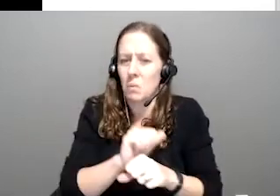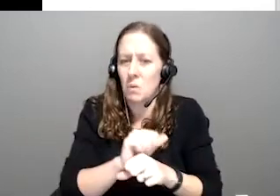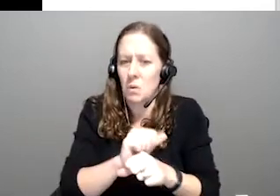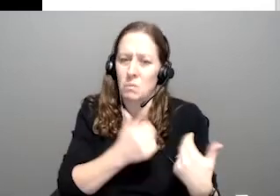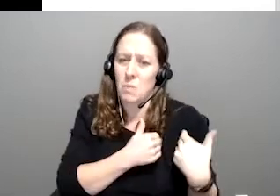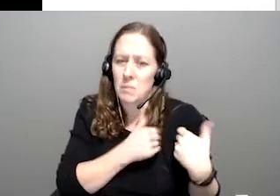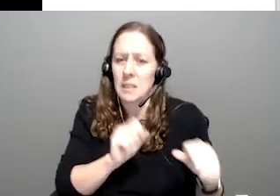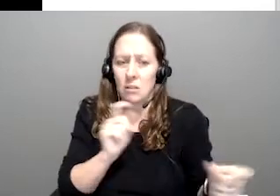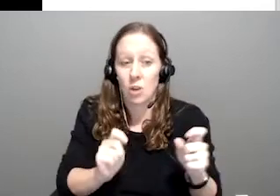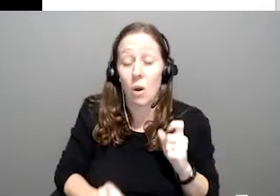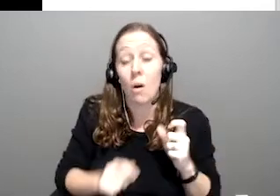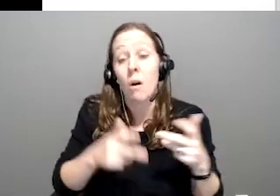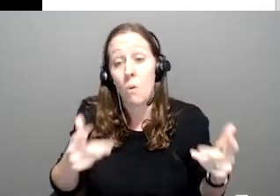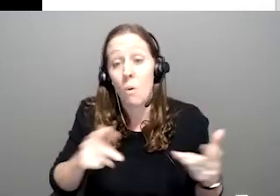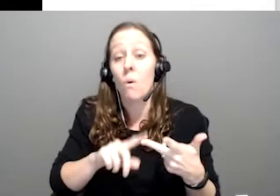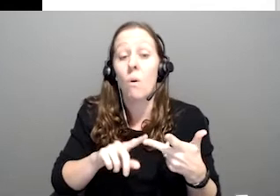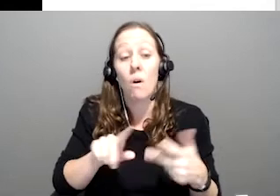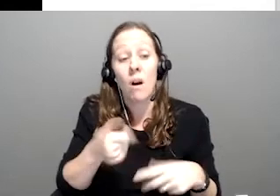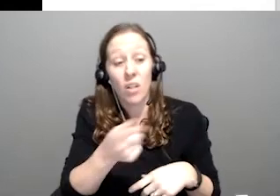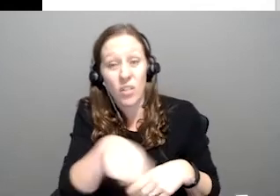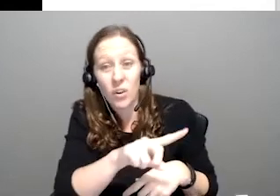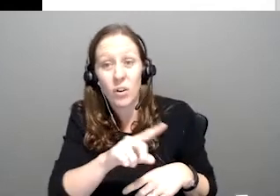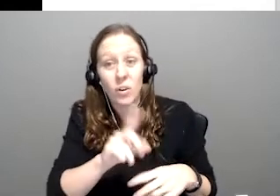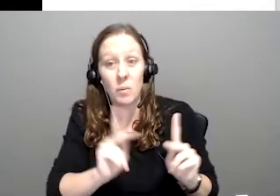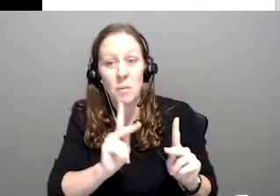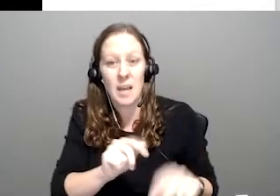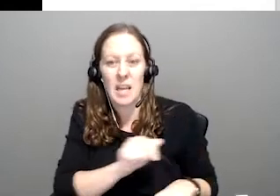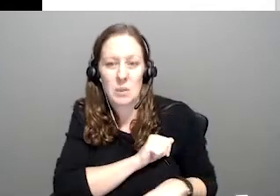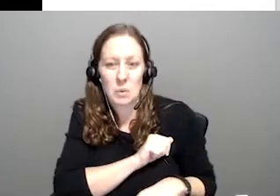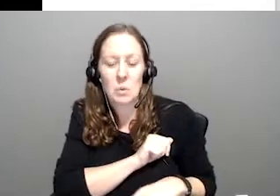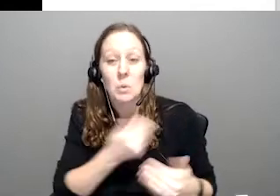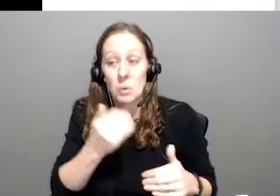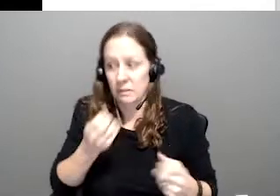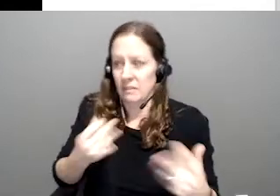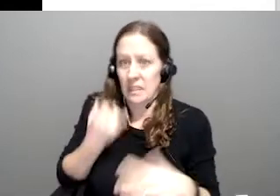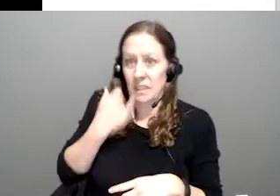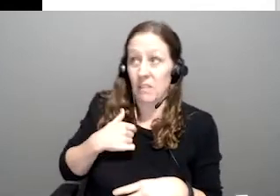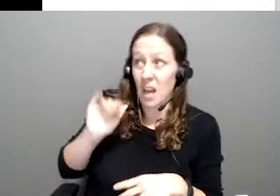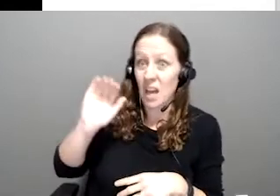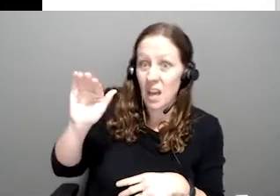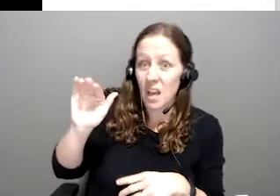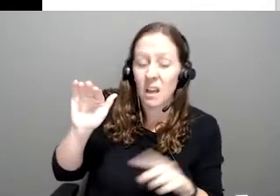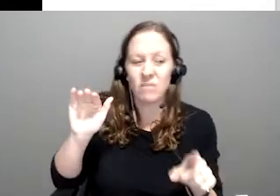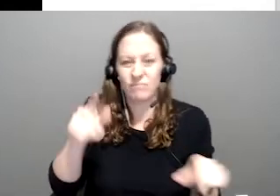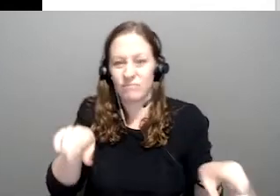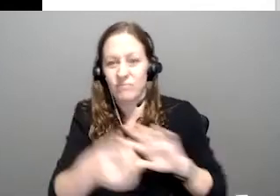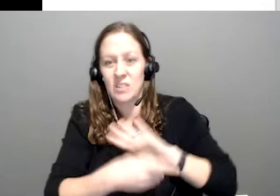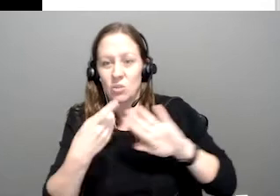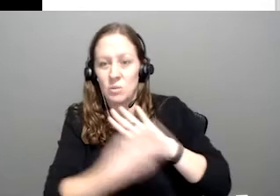issues held by others in the workplace. So fear that if you do talk about your needs, that you'll be discriminated against, or someone